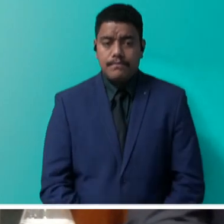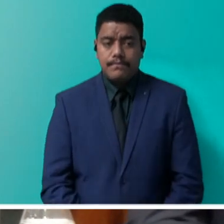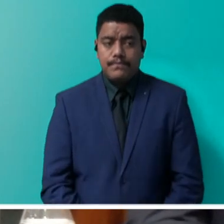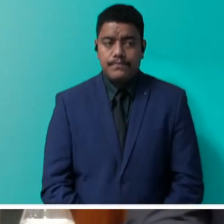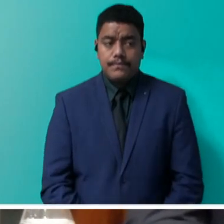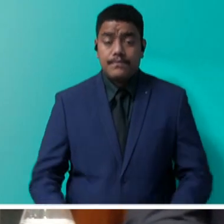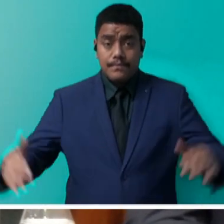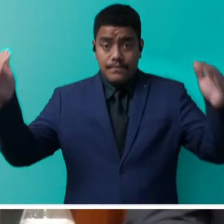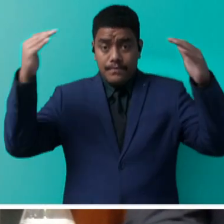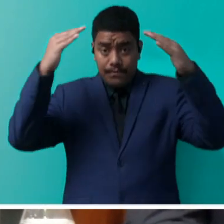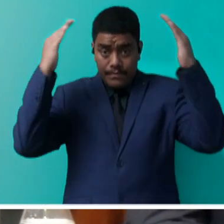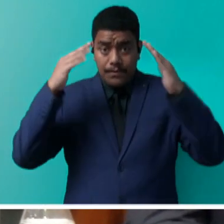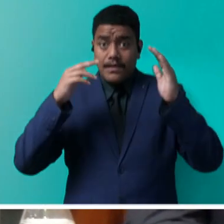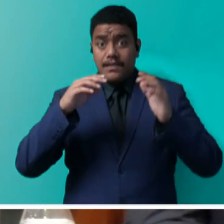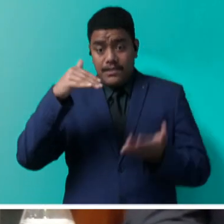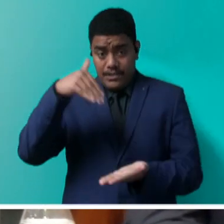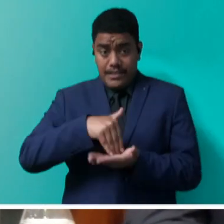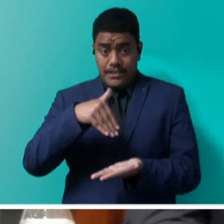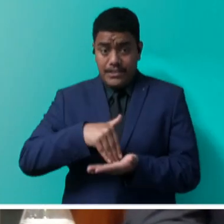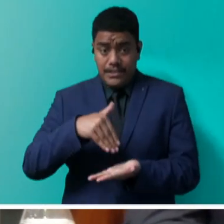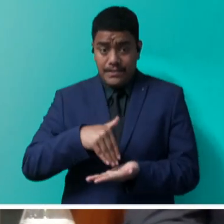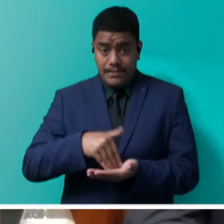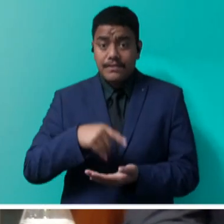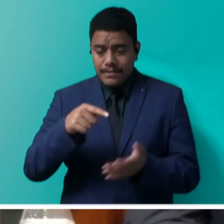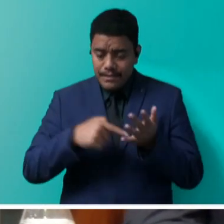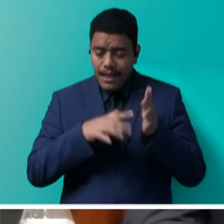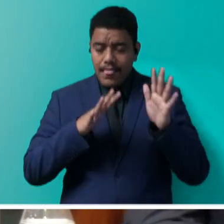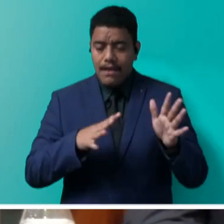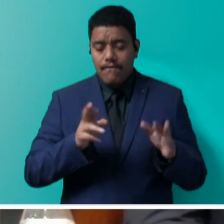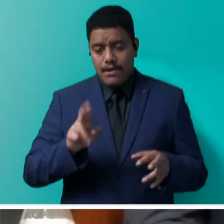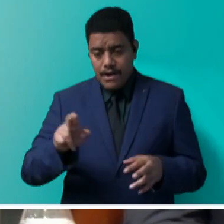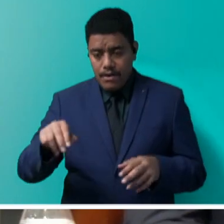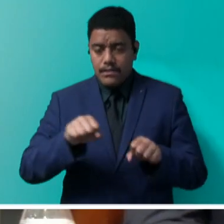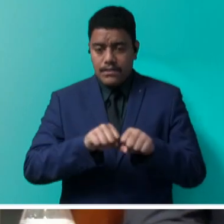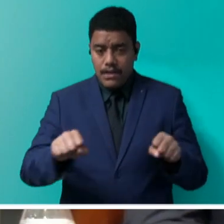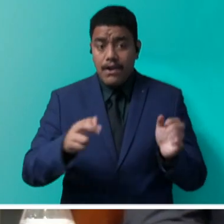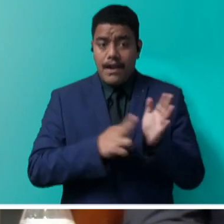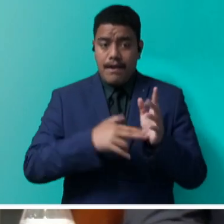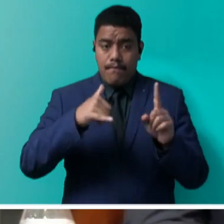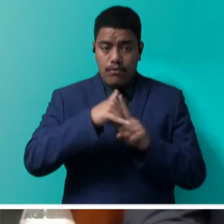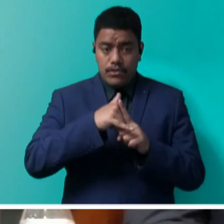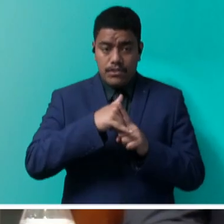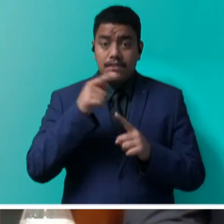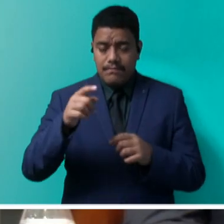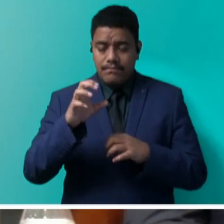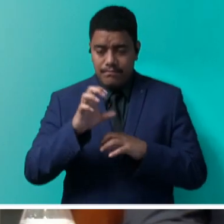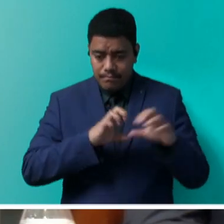Honourable Speaker, sir, the Central Division, encompassing Tailevu, Rewa, Serua, and Namosi, meter